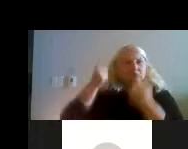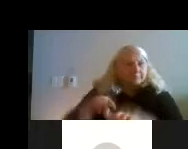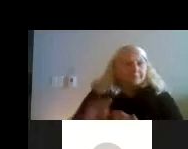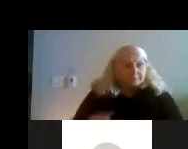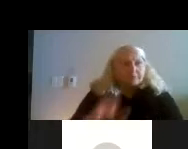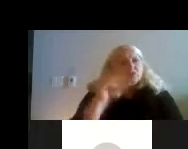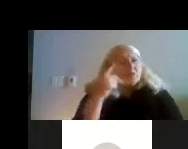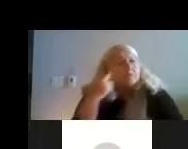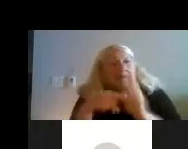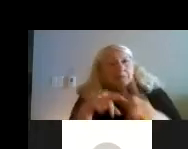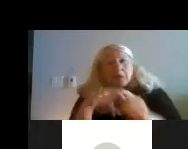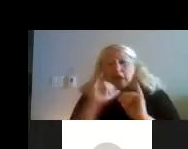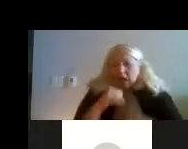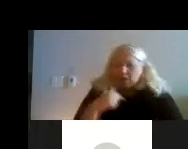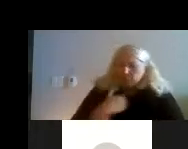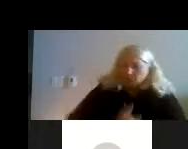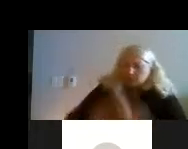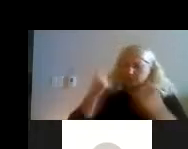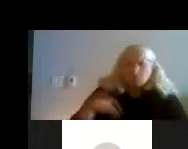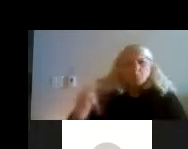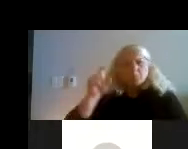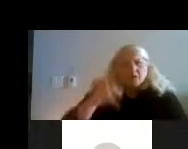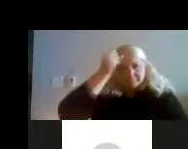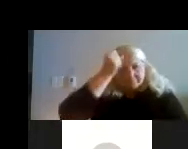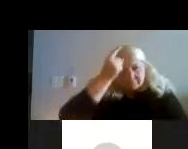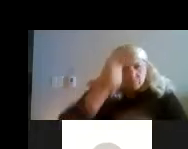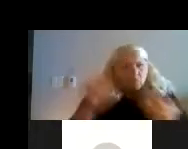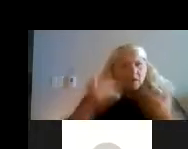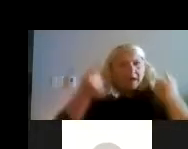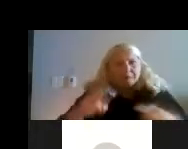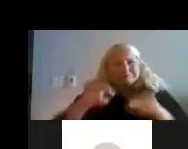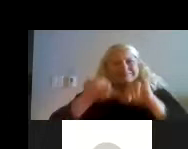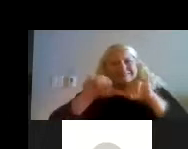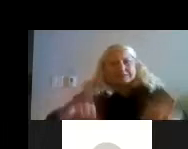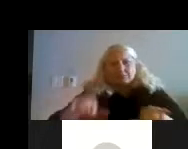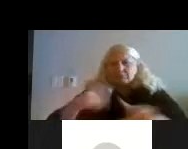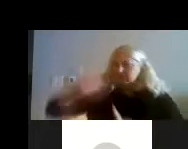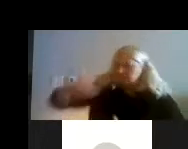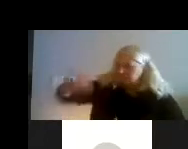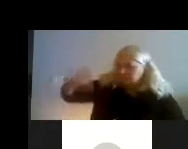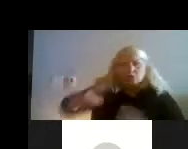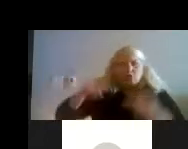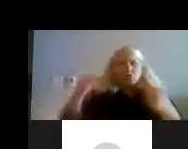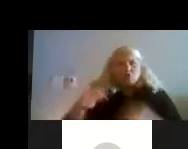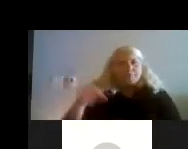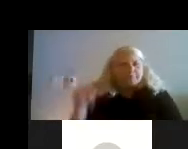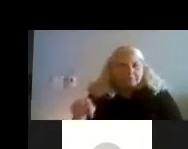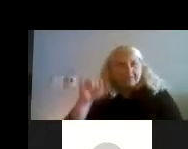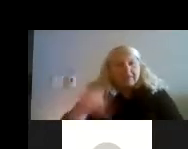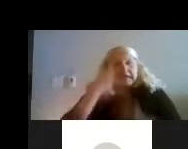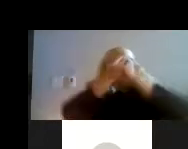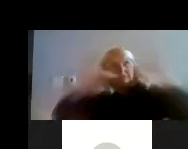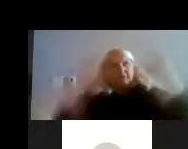a deep understanding of the historical and systemic harms. This is what helps us frame our understanding of data